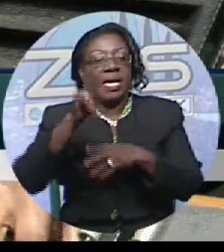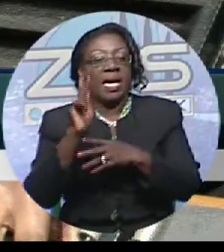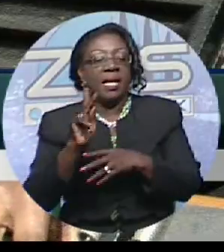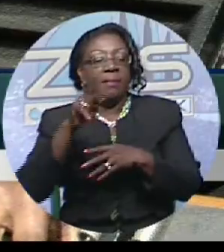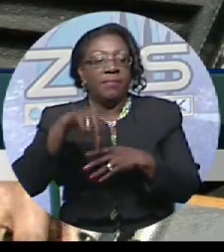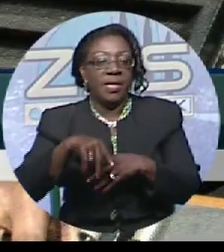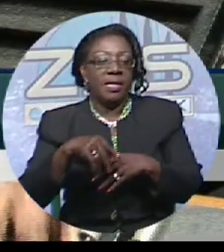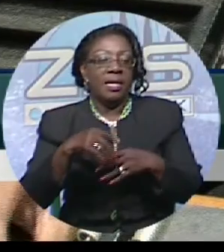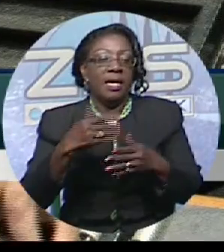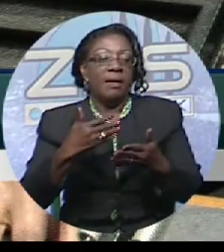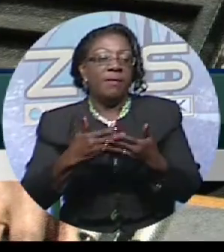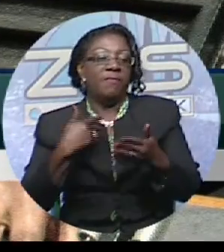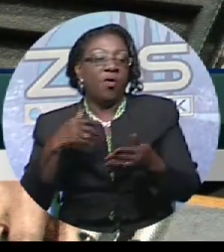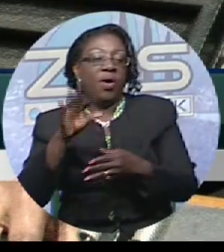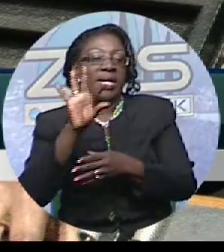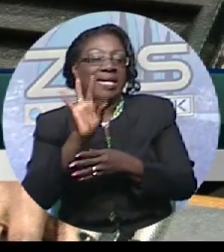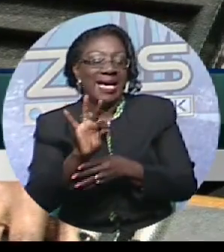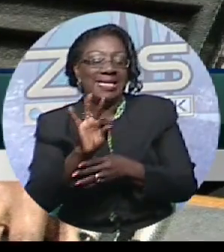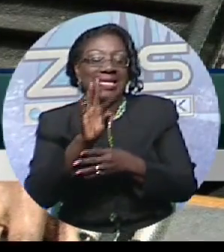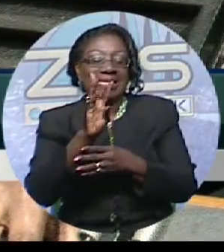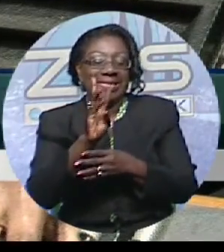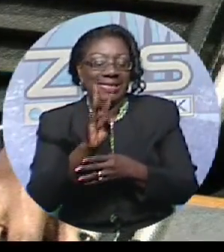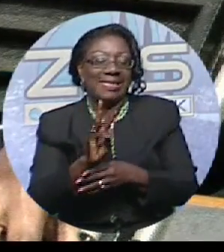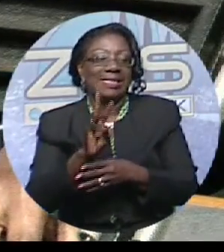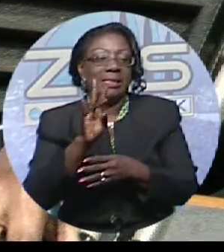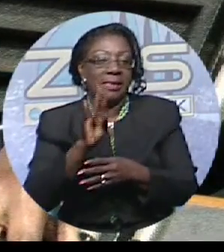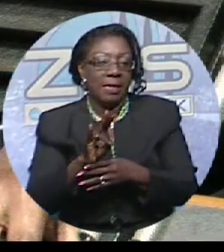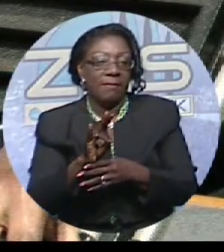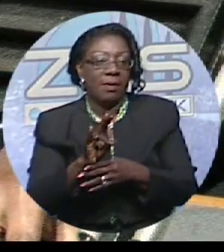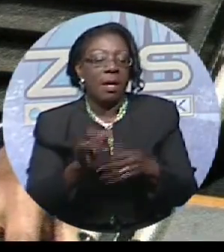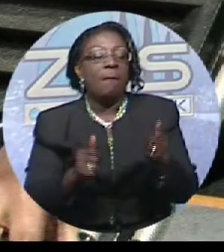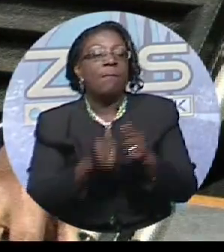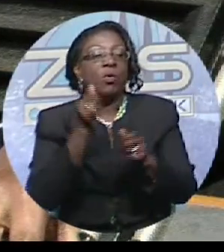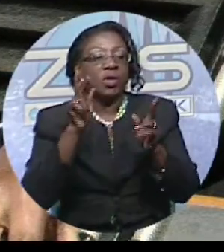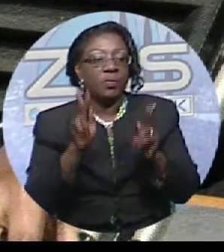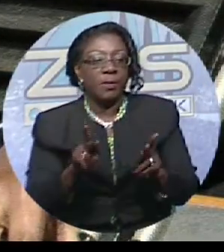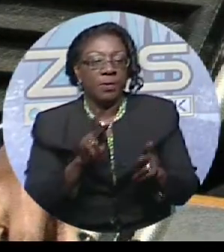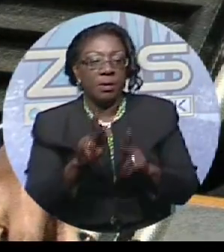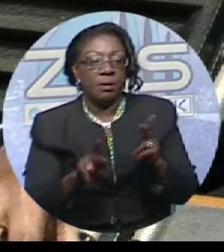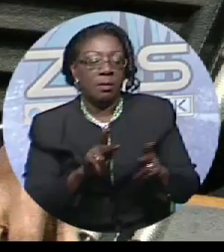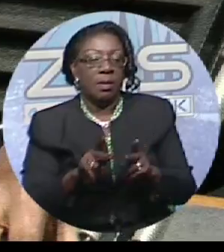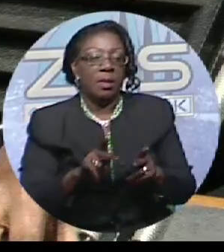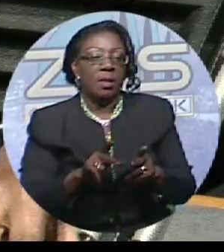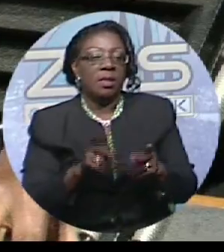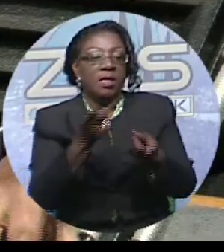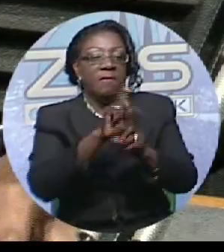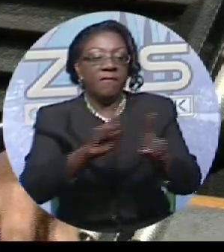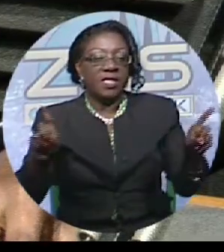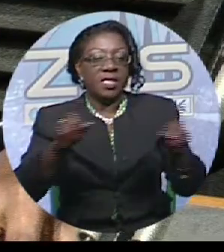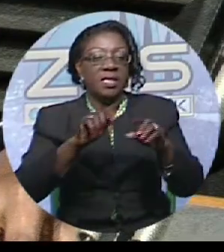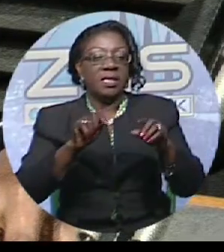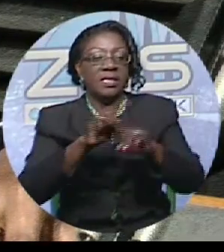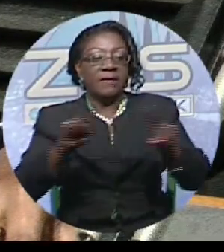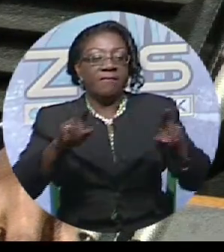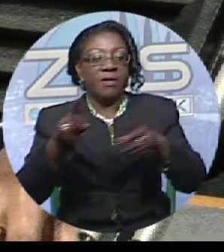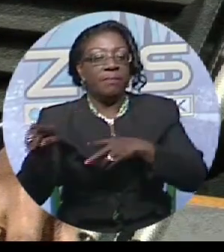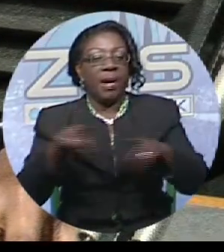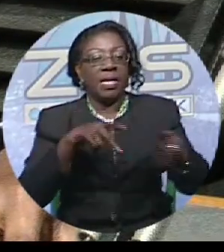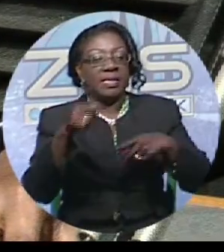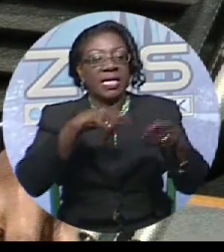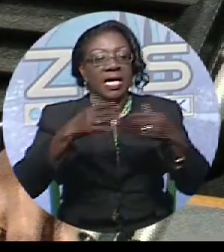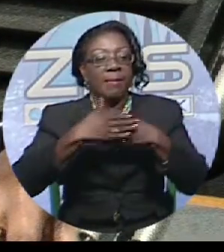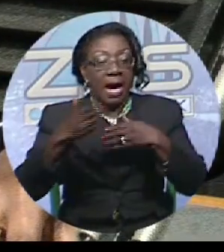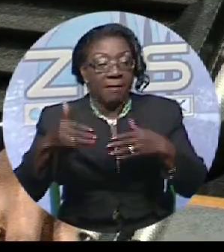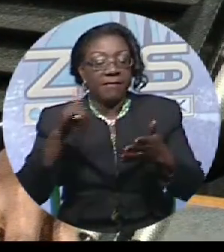most people were PLP who were of African descent prior to 1967. The divisions came afterwards. We're not talking about the divisions.